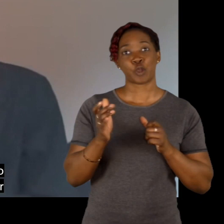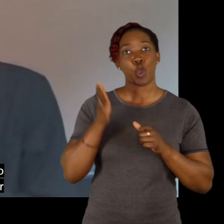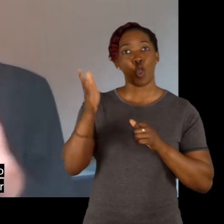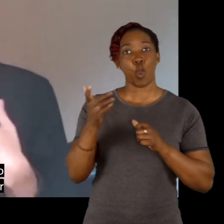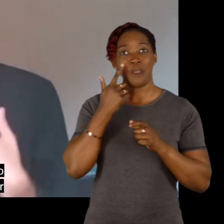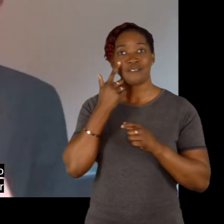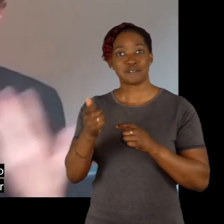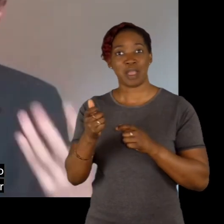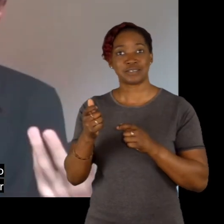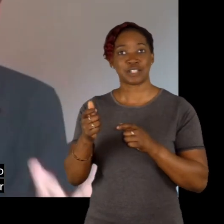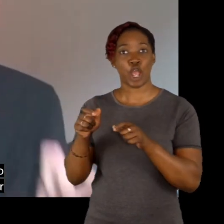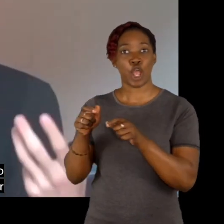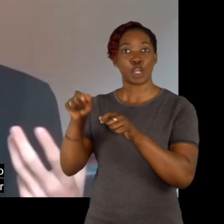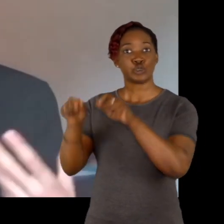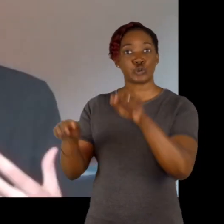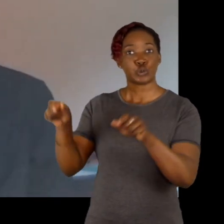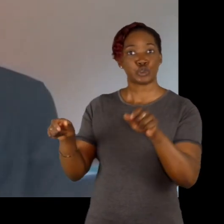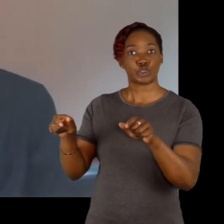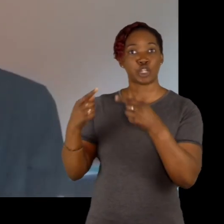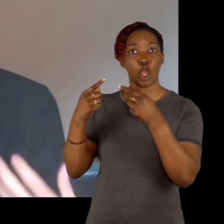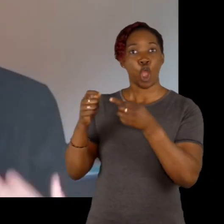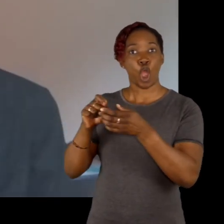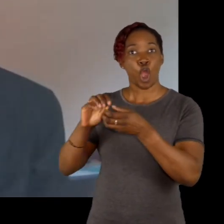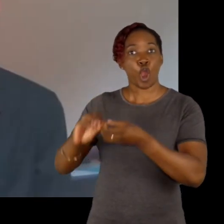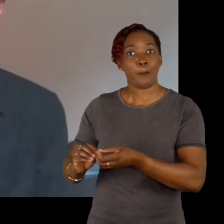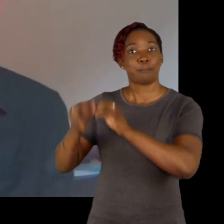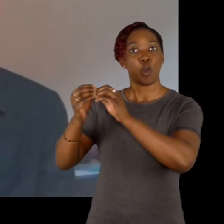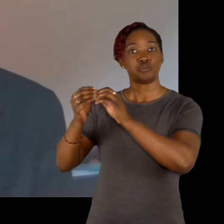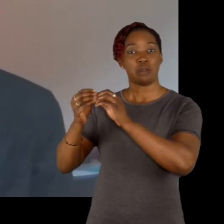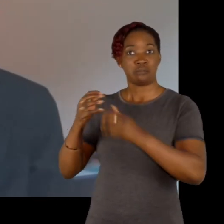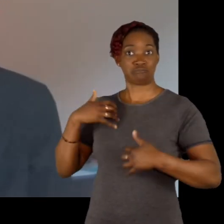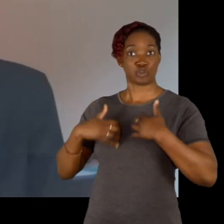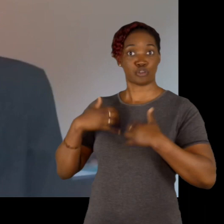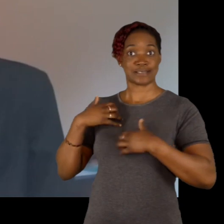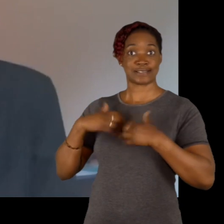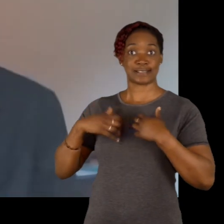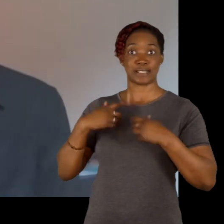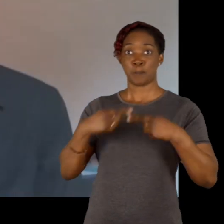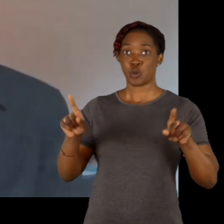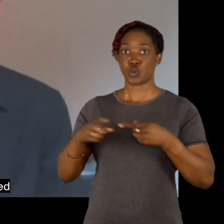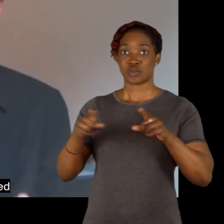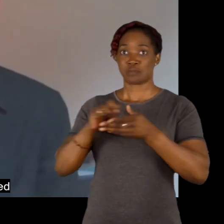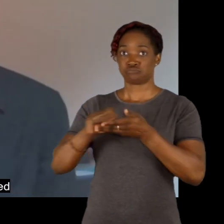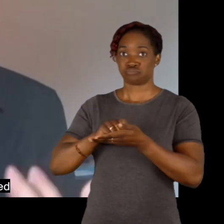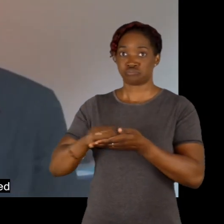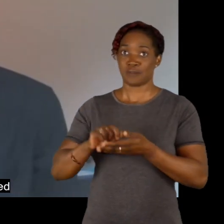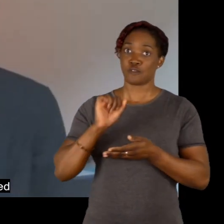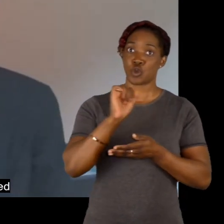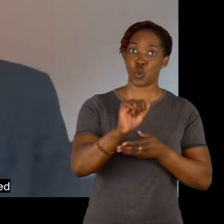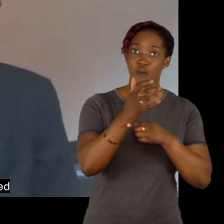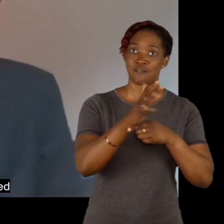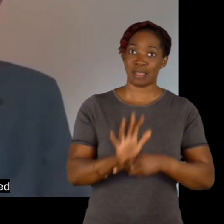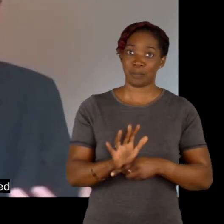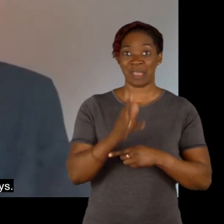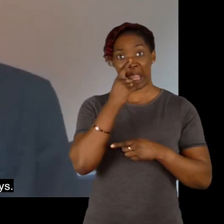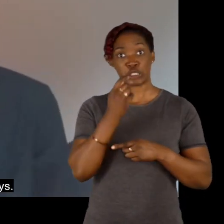my opinion, would be to go and find a student composer who would be interested in composing the music for your short film, maybe as part of their portfolio